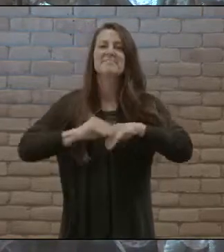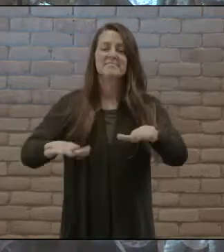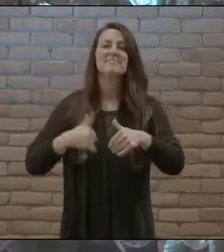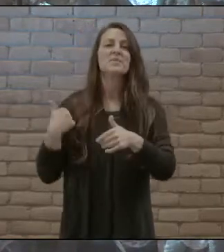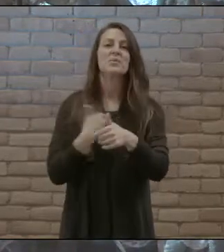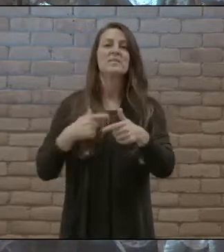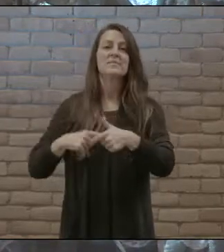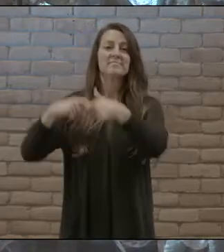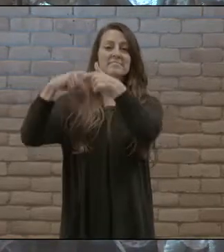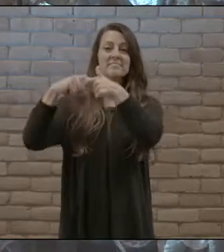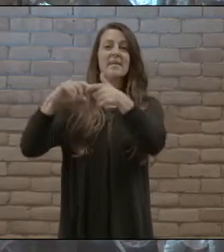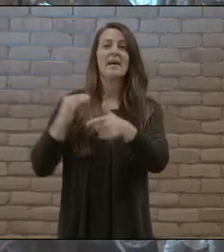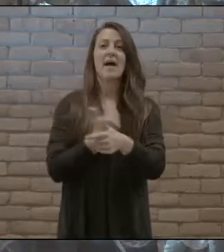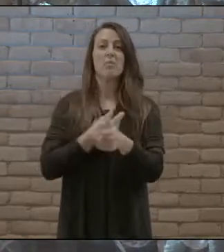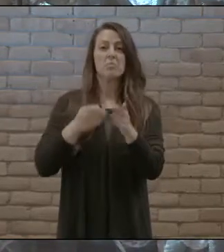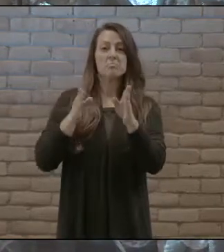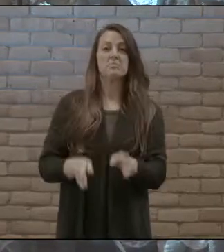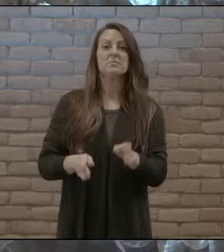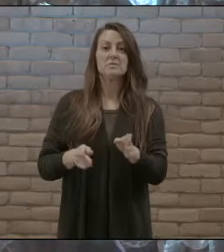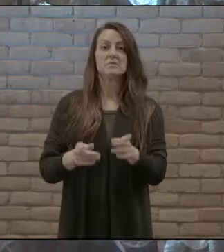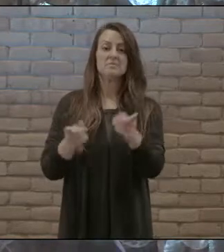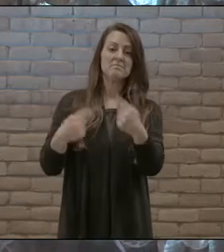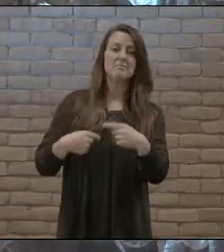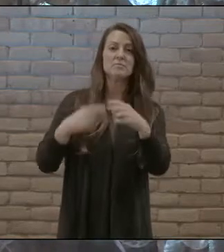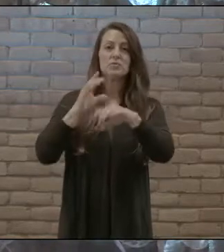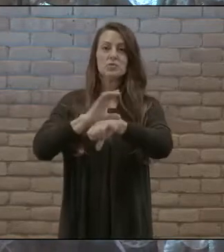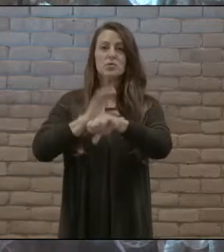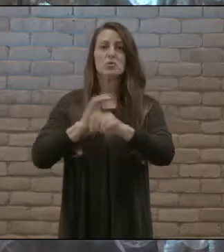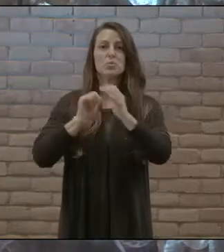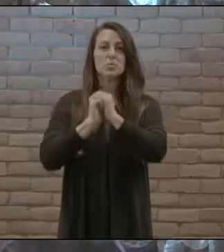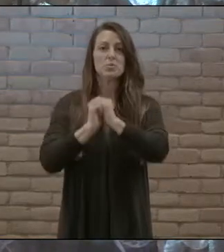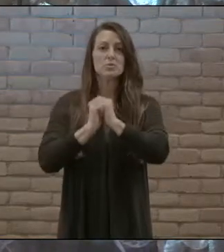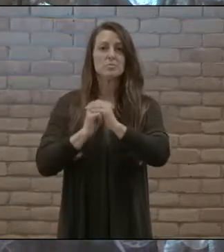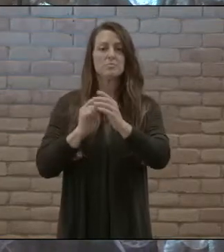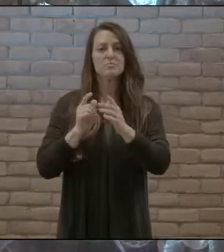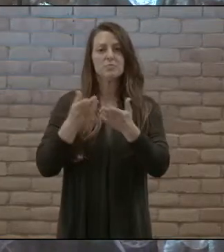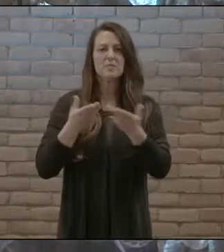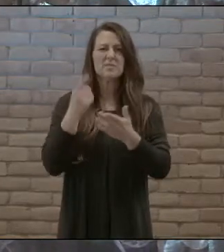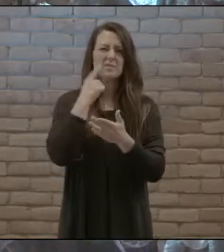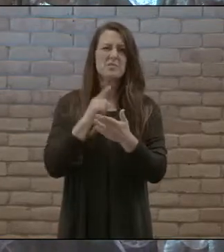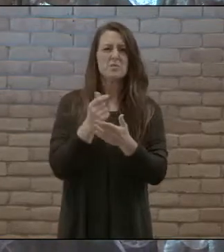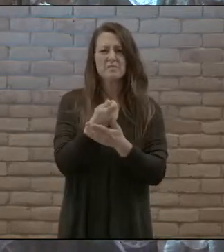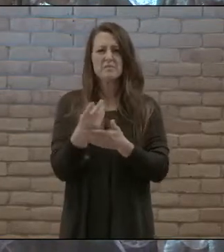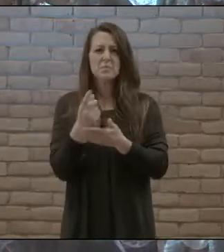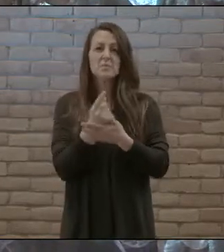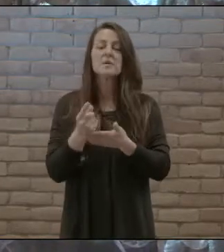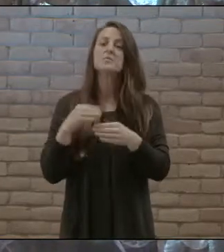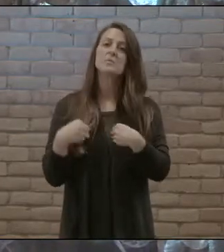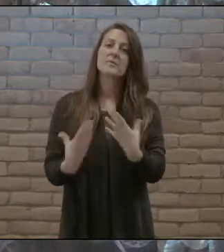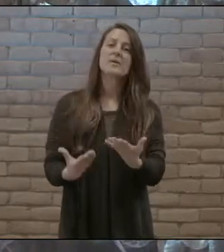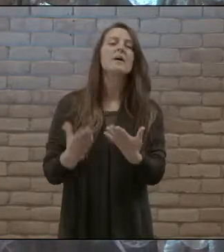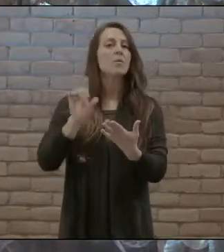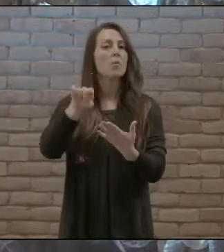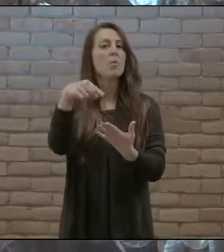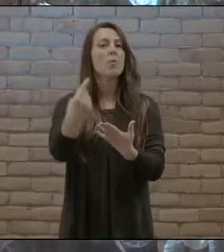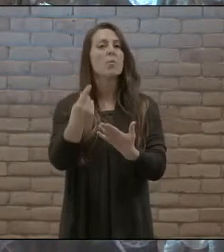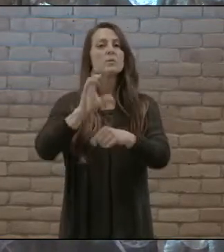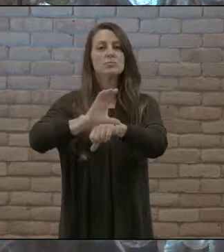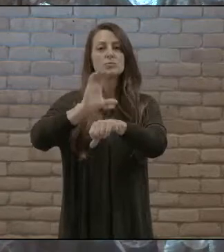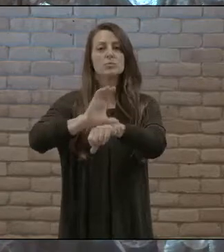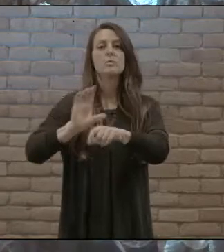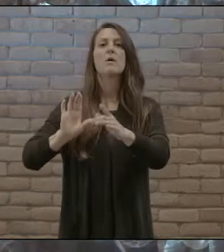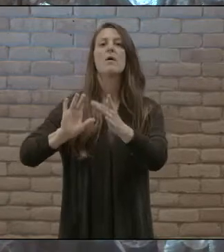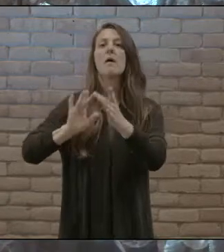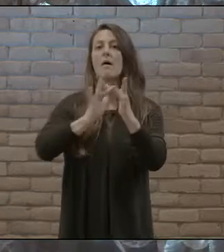in-person worship services for the next week or so, and we are providing you worship here online here at Woodbury